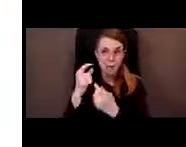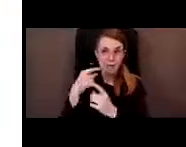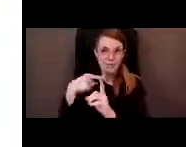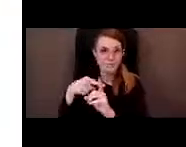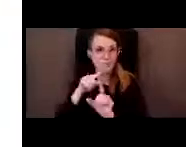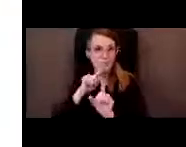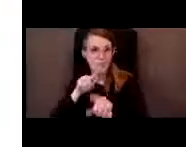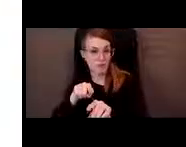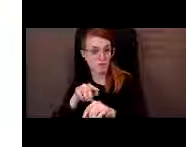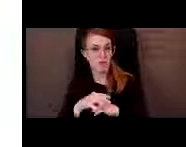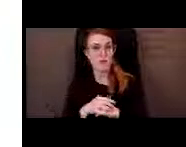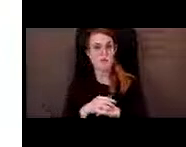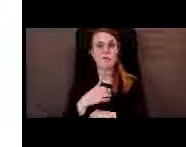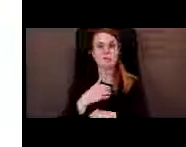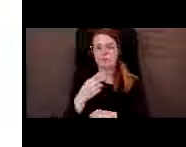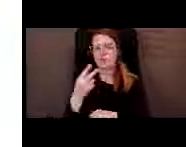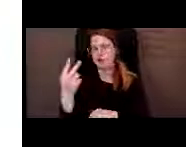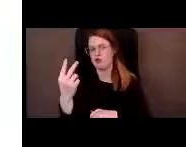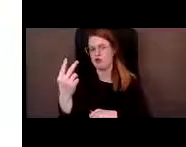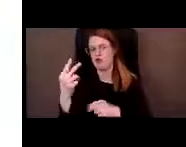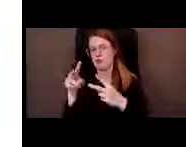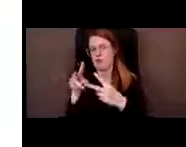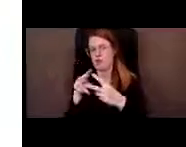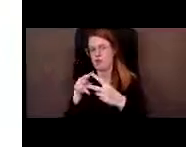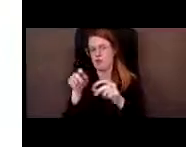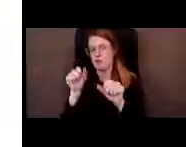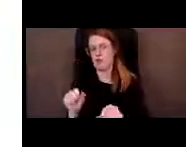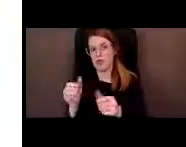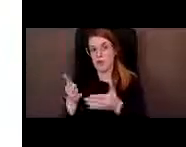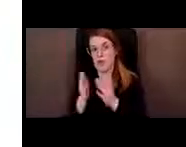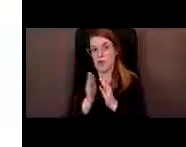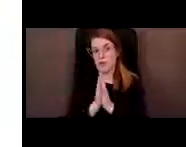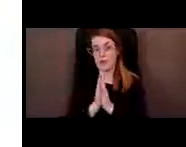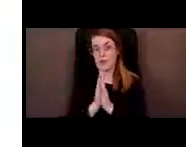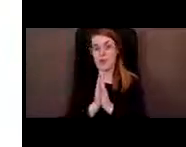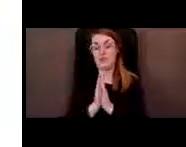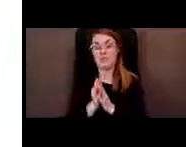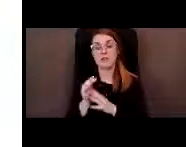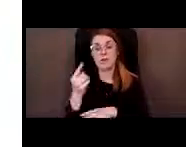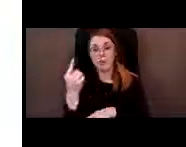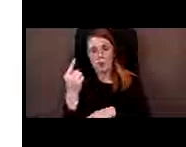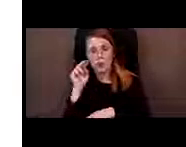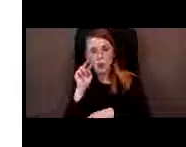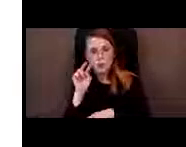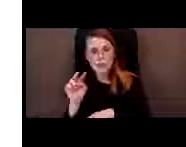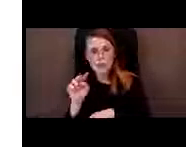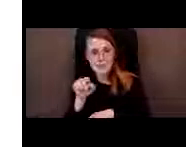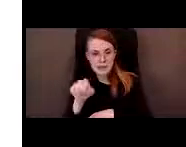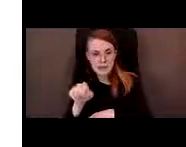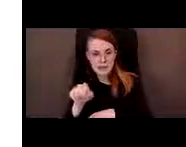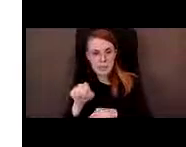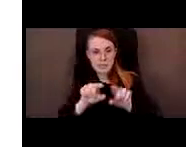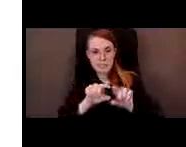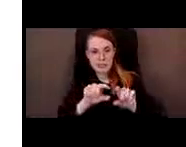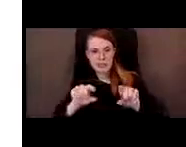As you will find, there are 2 ways that you might direct questions. One, if you can see the tab at the bottom of the screen,